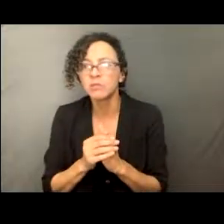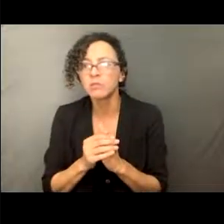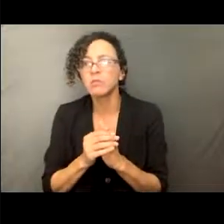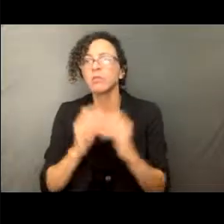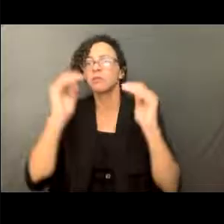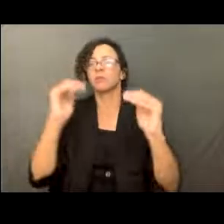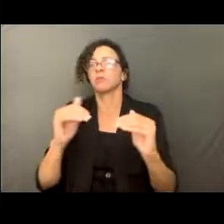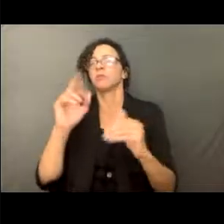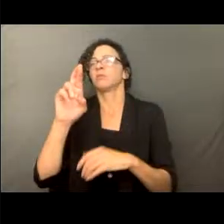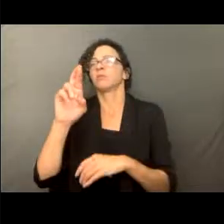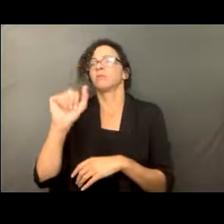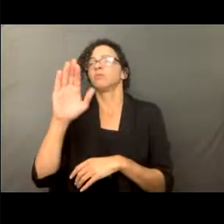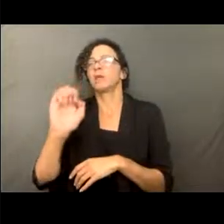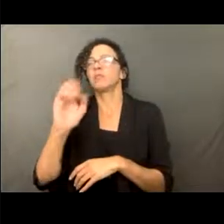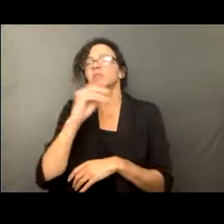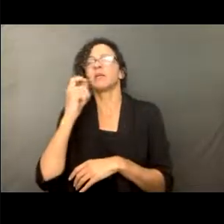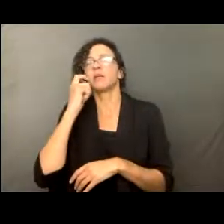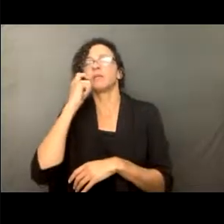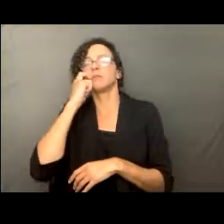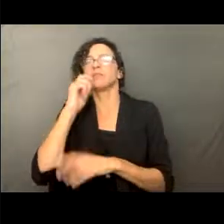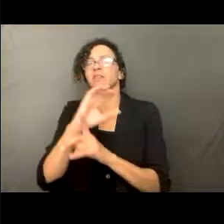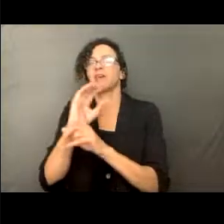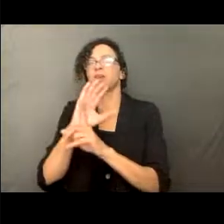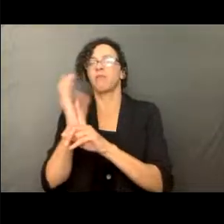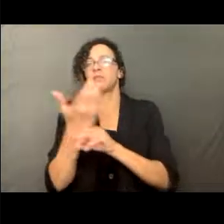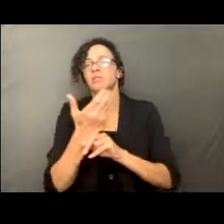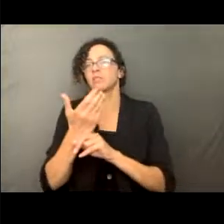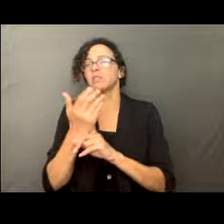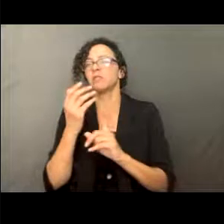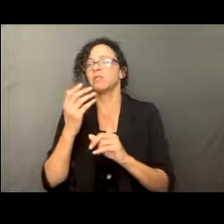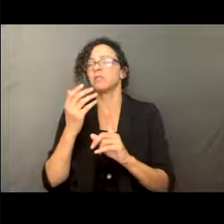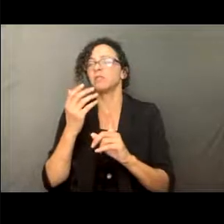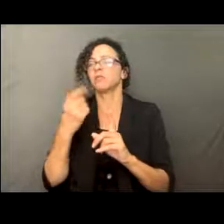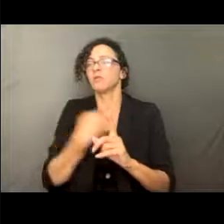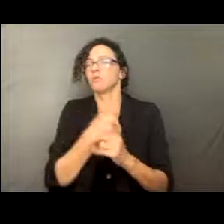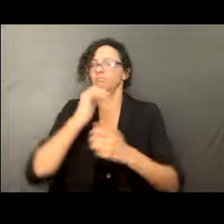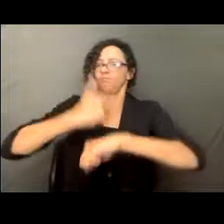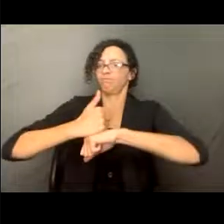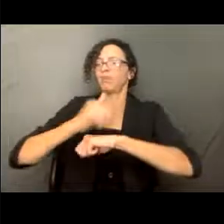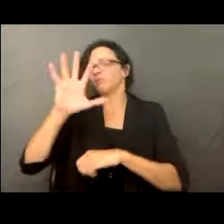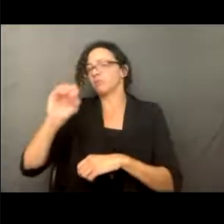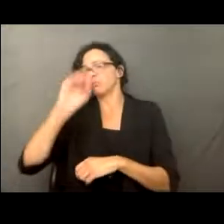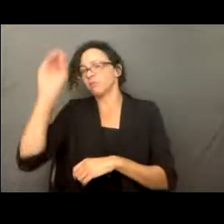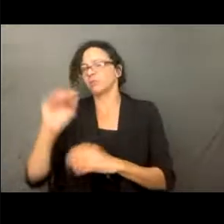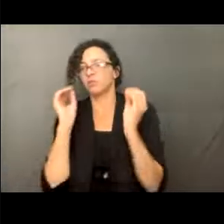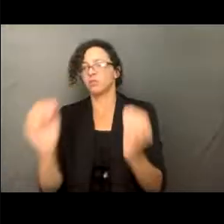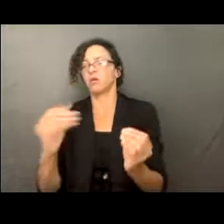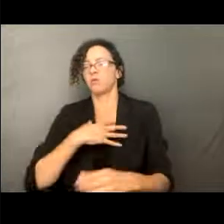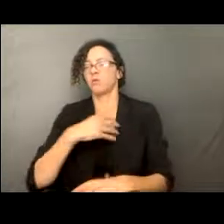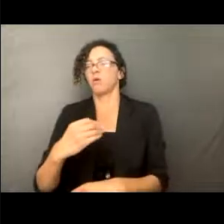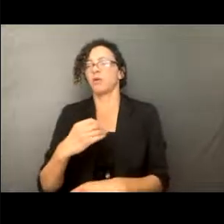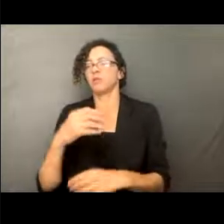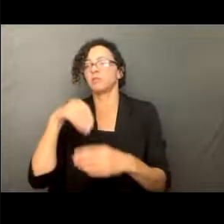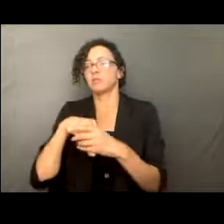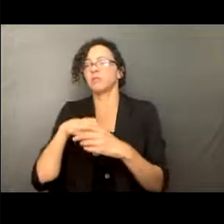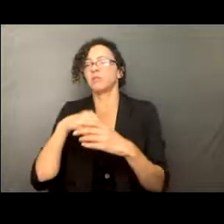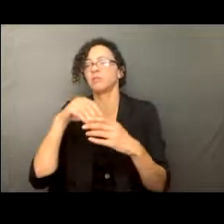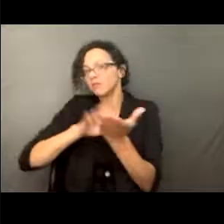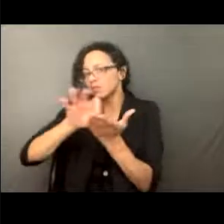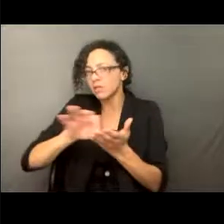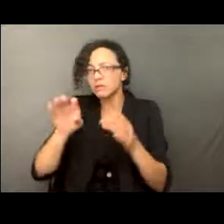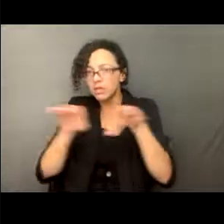setting an initial threshold of greater than or equal to 50% non-white at the census block level. In terms of